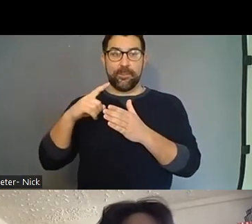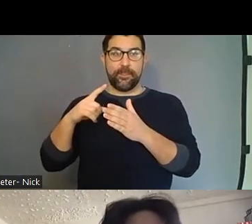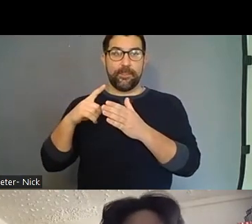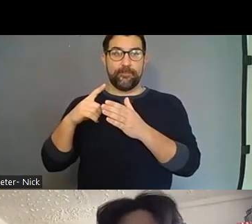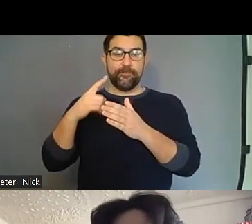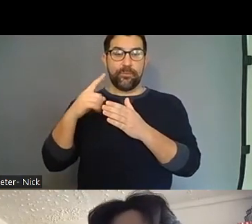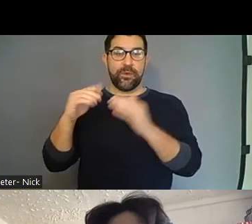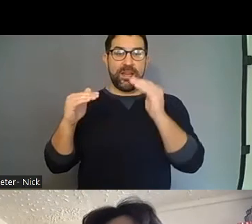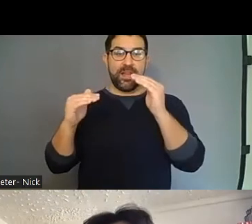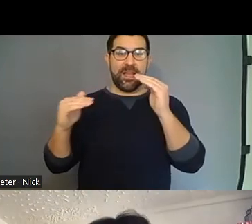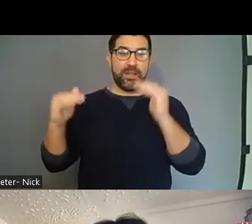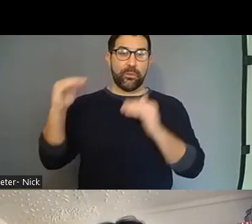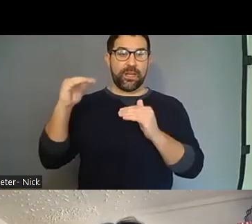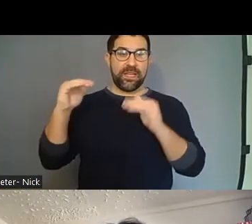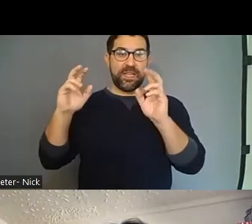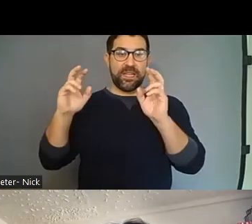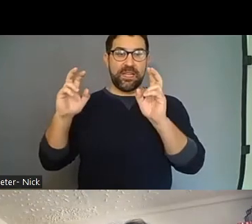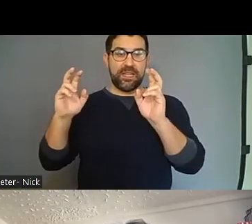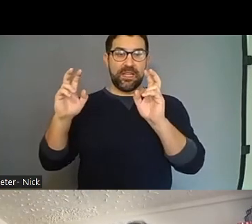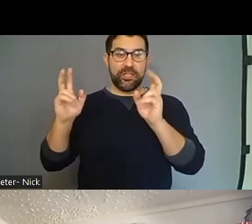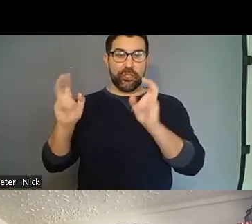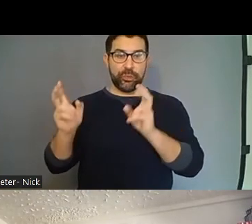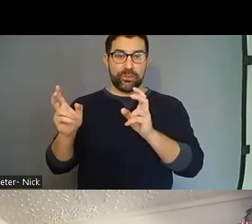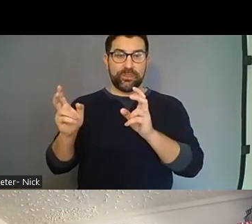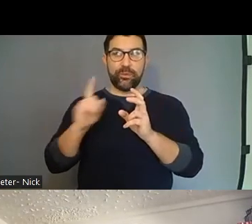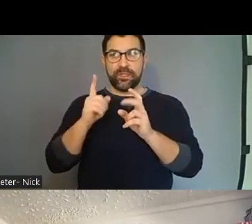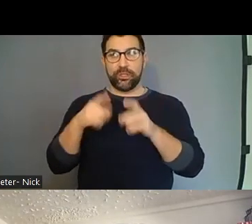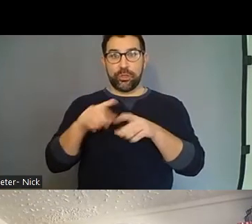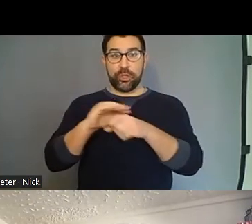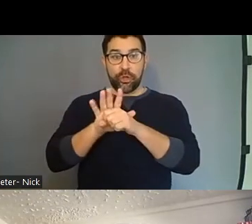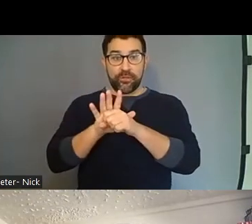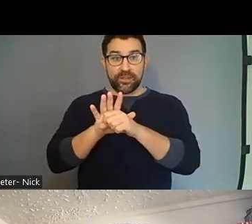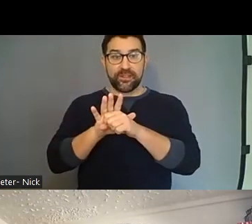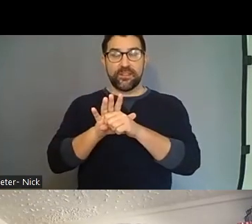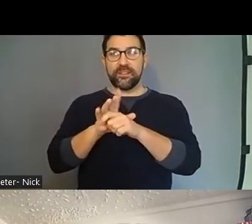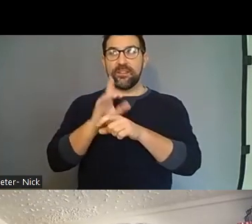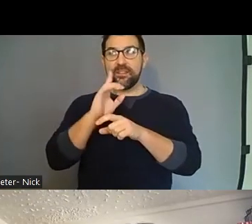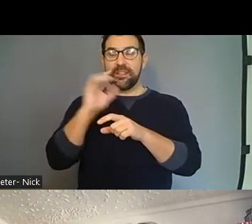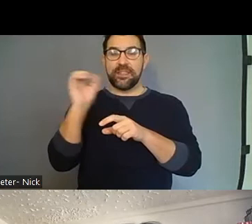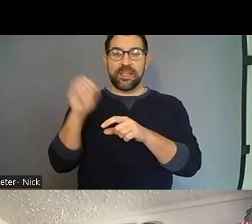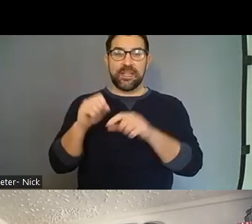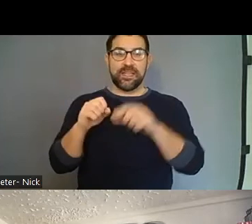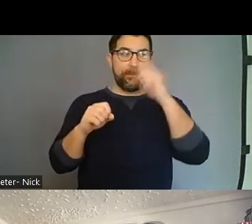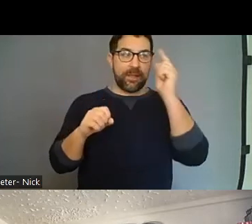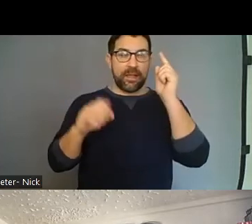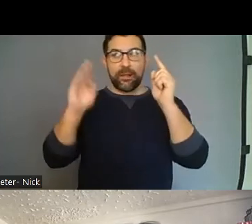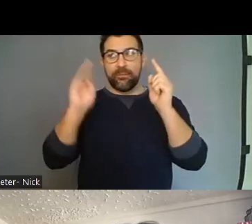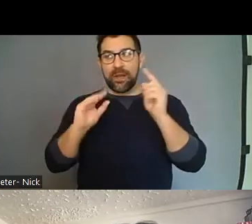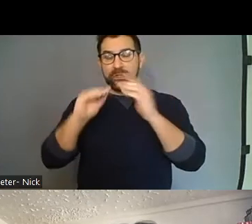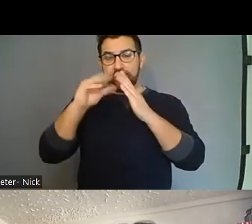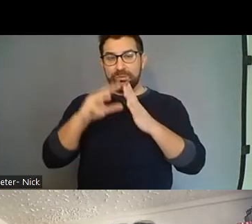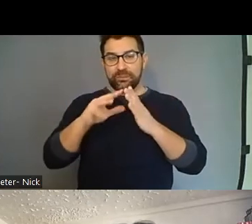equity issues, is that, or especially during COVID, is that yes, Black and brown students are adversely affected